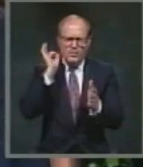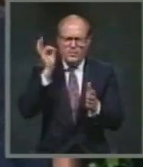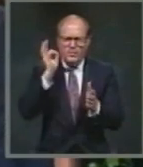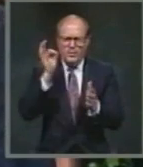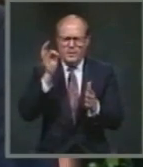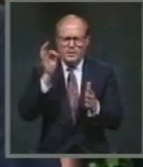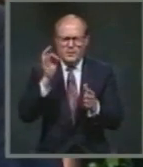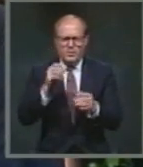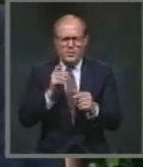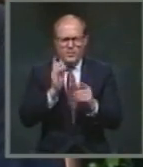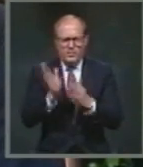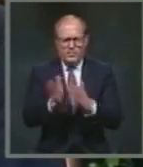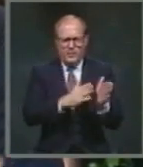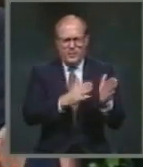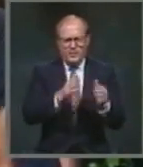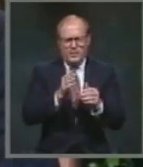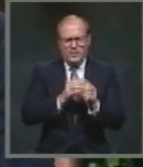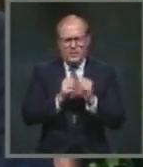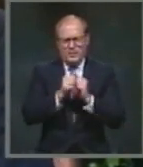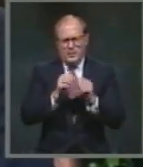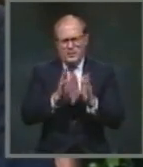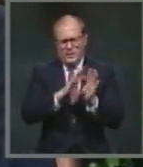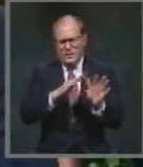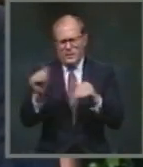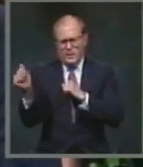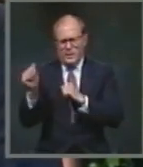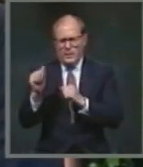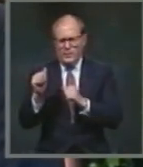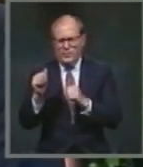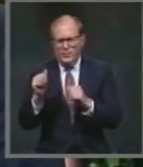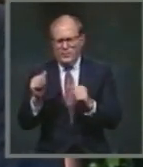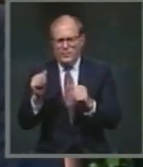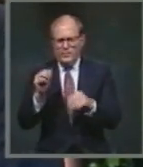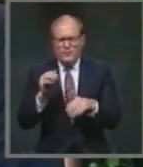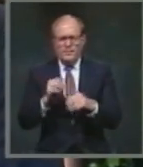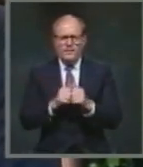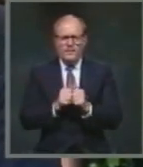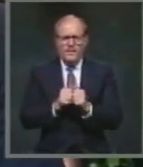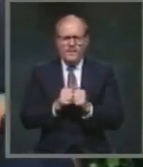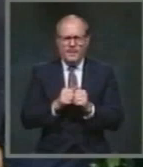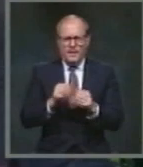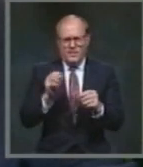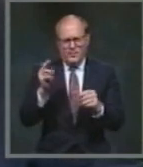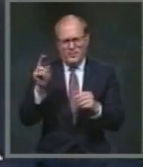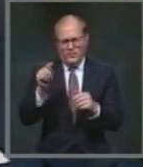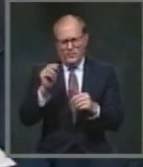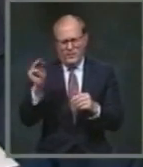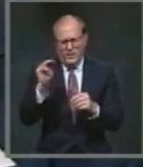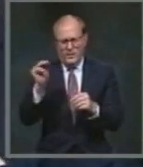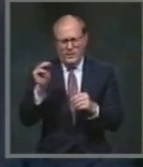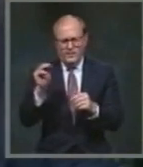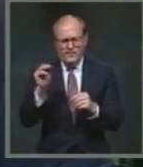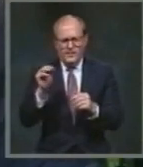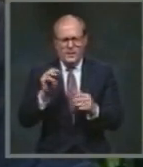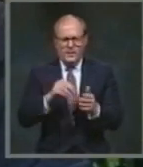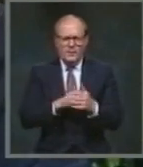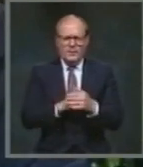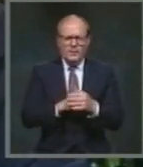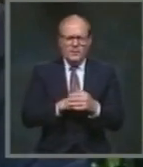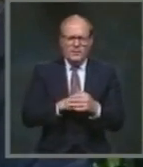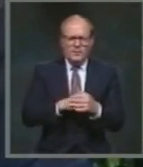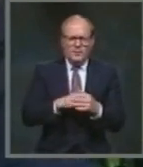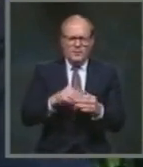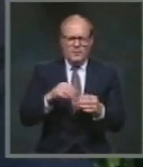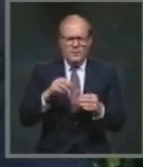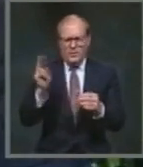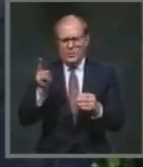to depart on the morrow, and continued his speech until midnight." Well, the very use of the word "when" in this